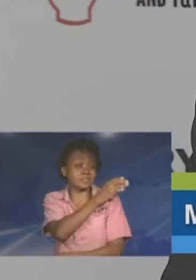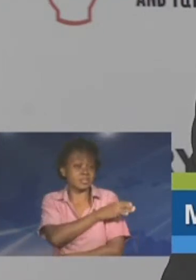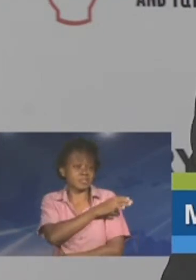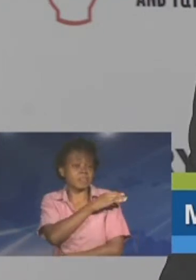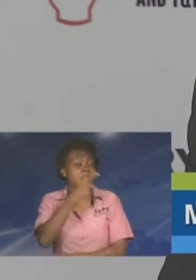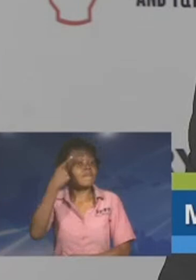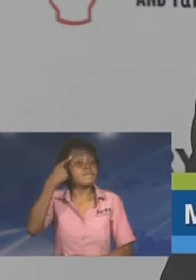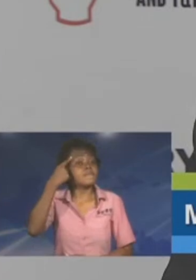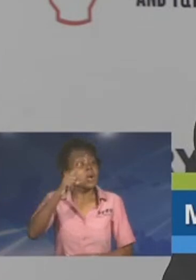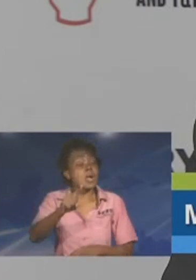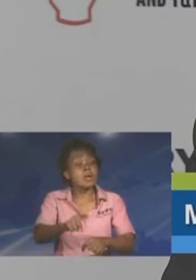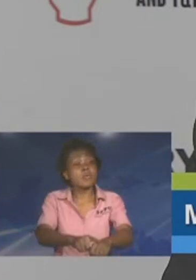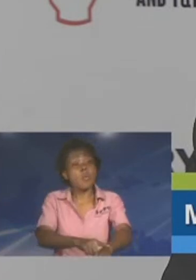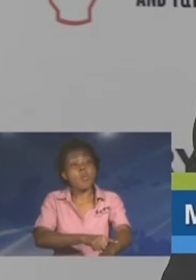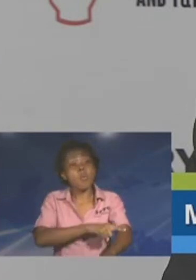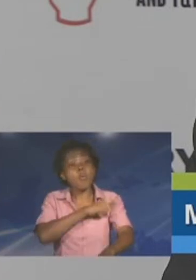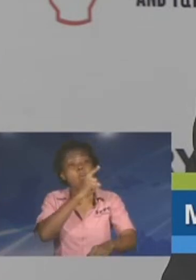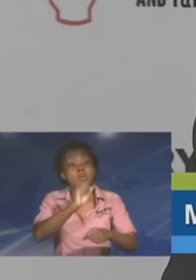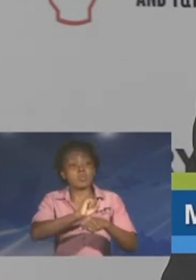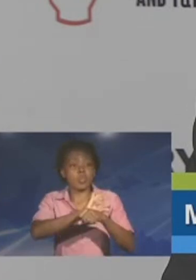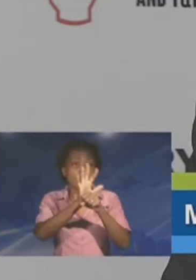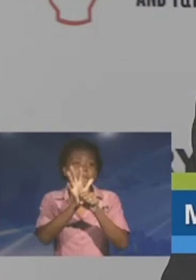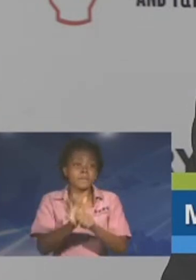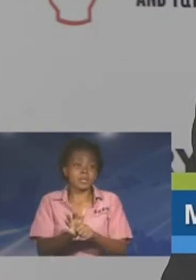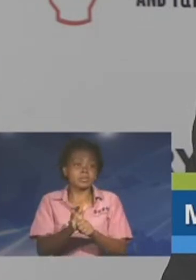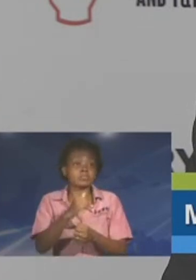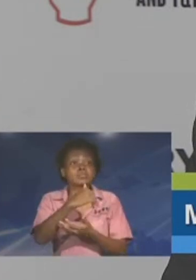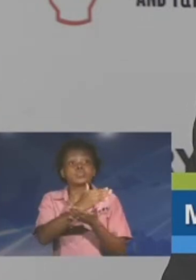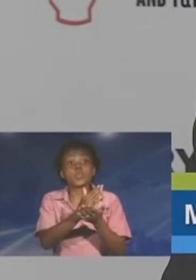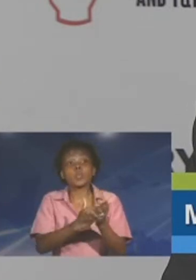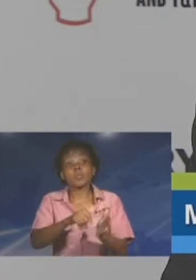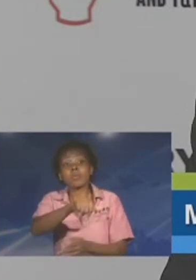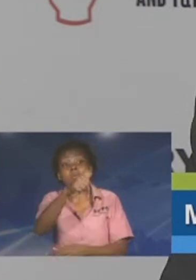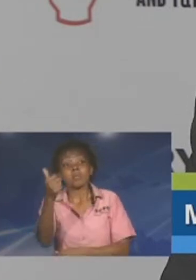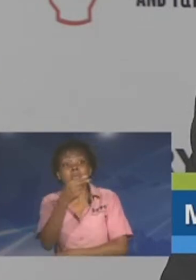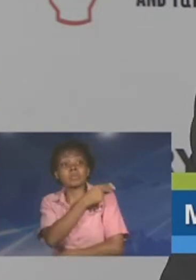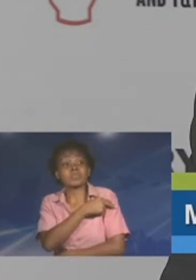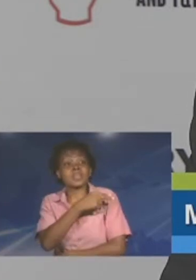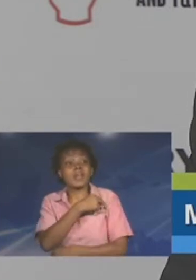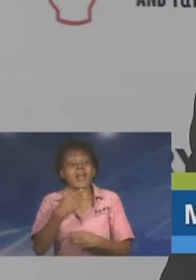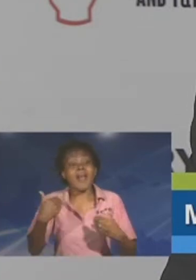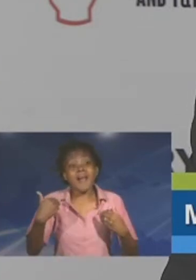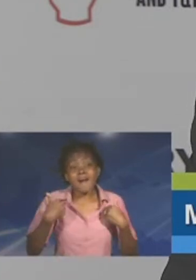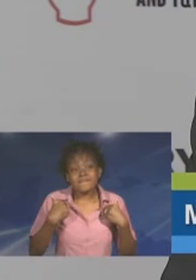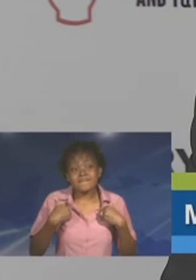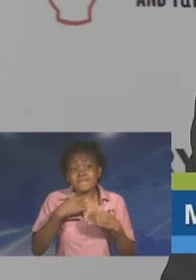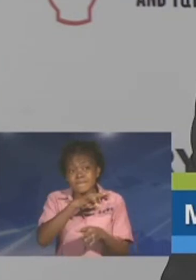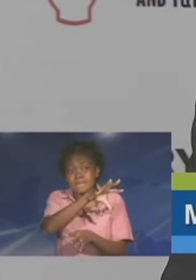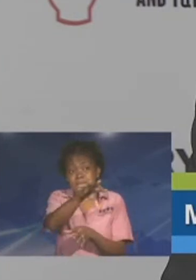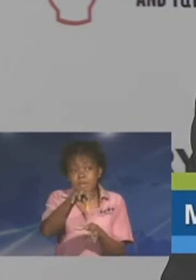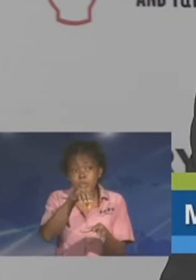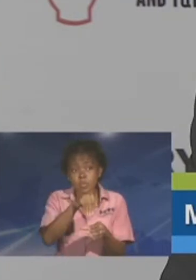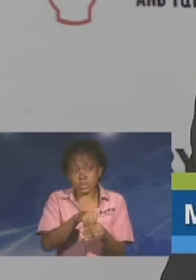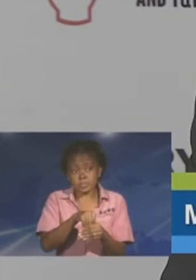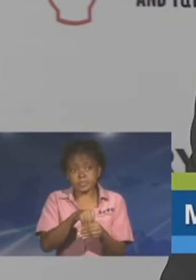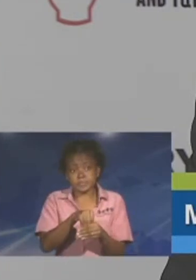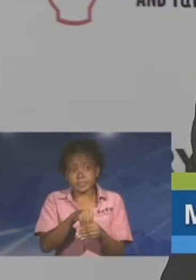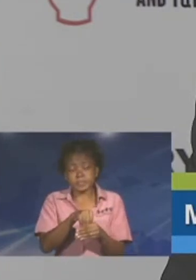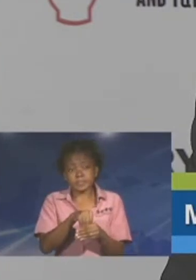hospitals, other hospitals, they have been integrated into the internal medicine clinics to the most part. So not a great increase in the number